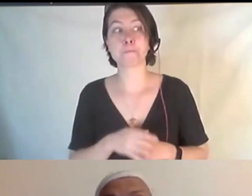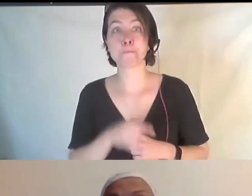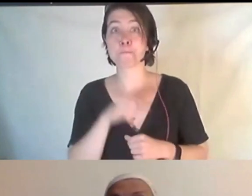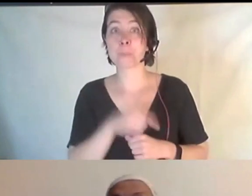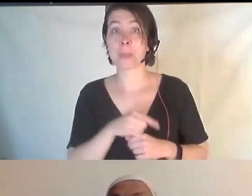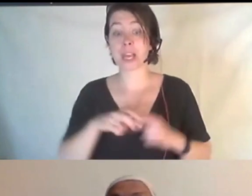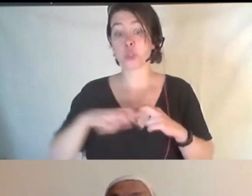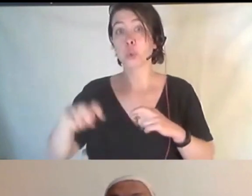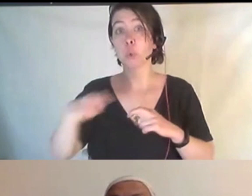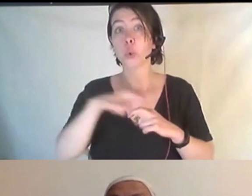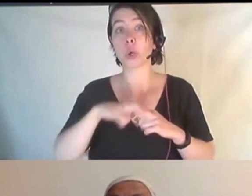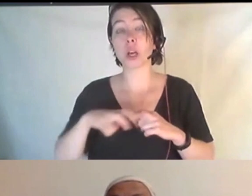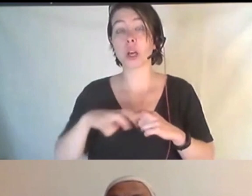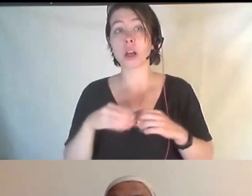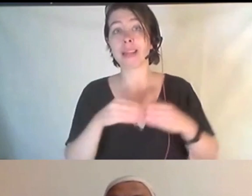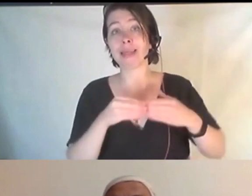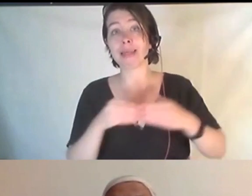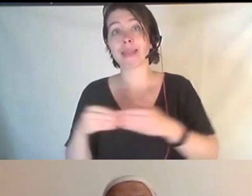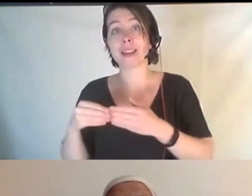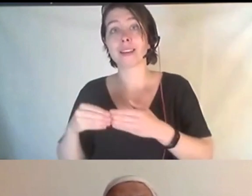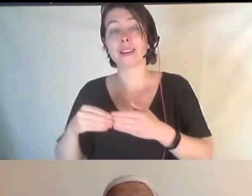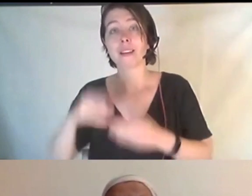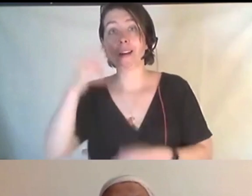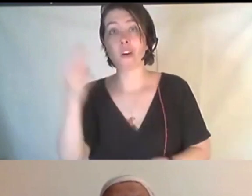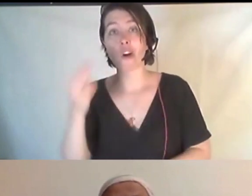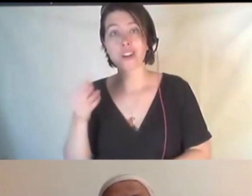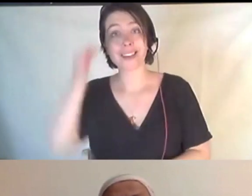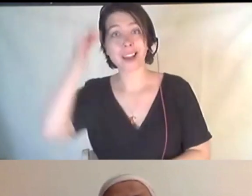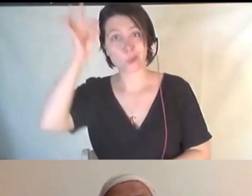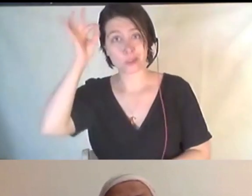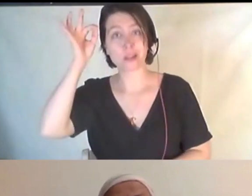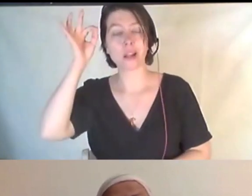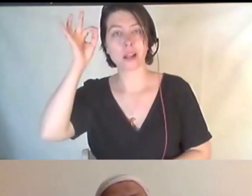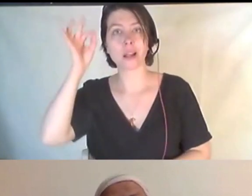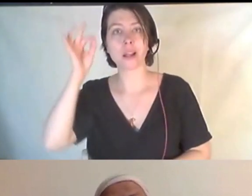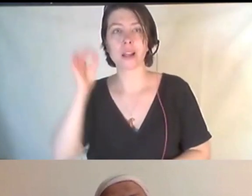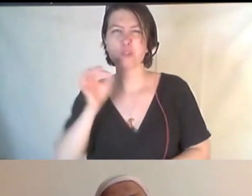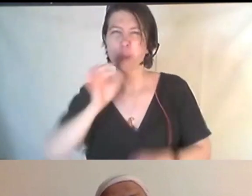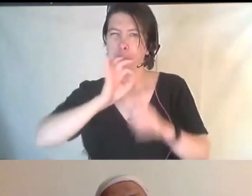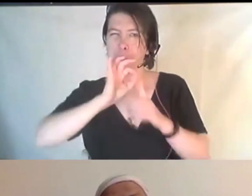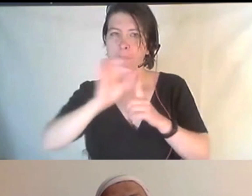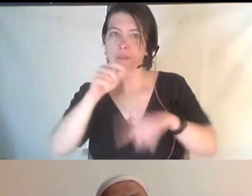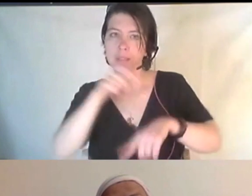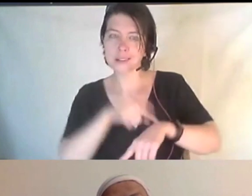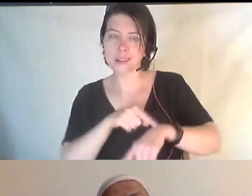tour. So, you know, we're perfectly timed with Nena's exhibition to be able to showcase her as a contemporary artist, but